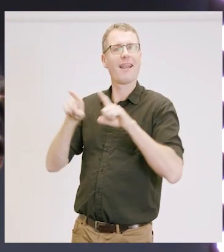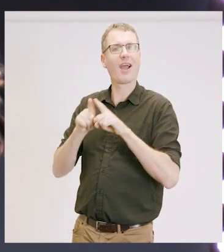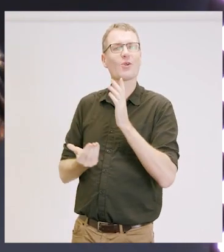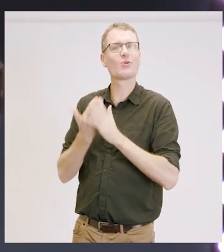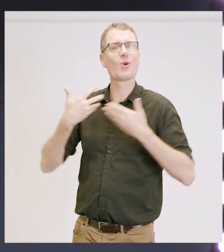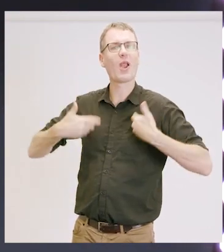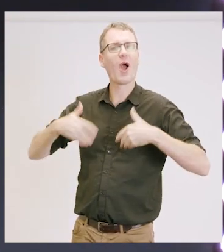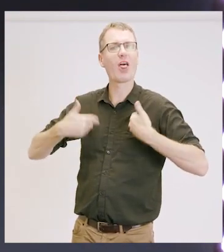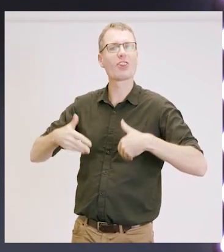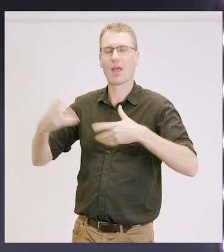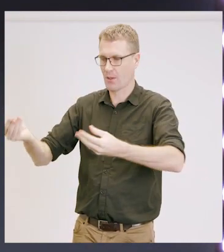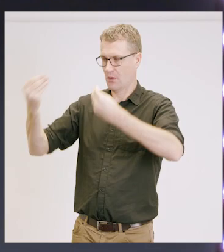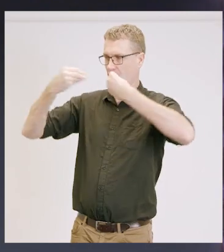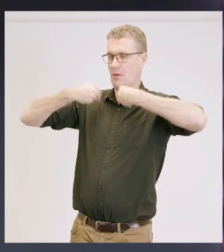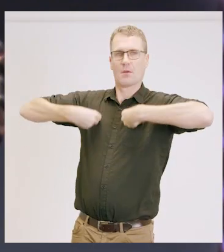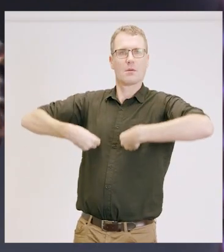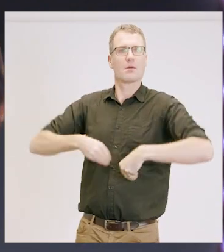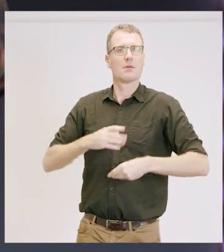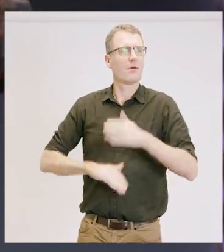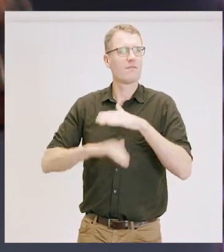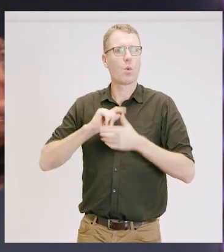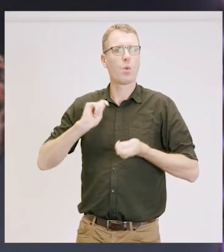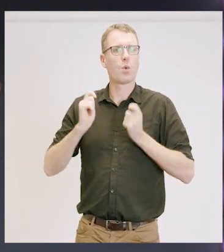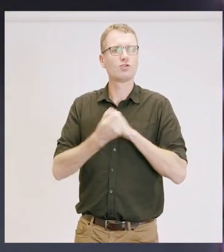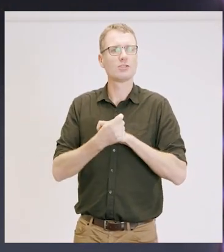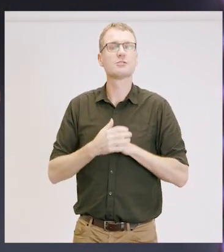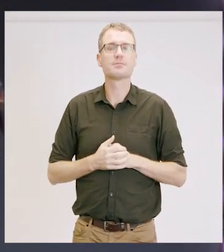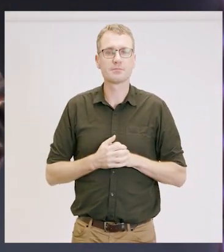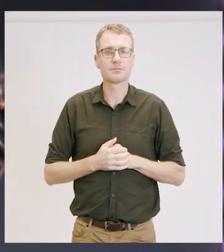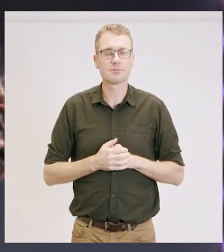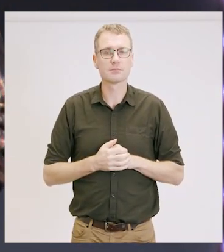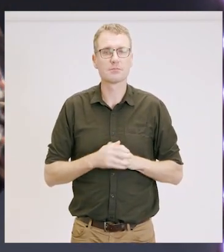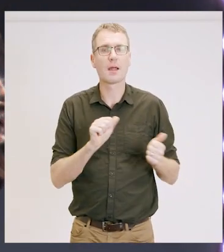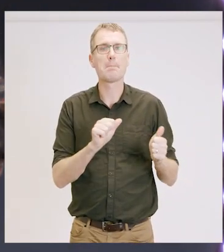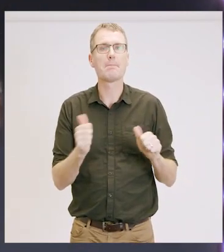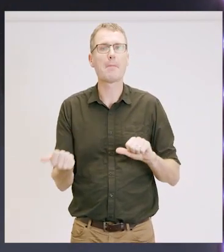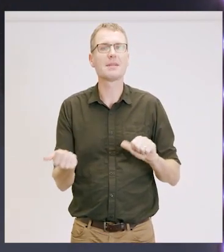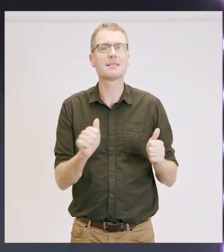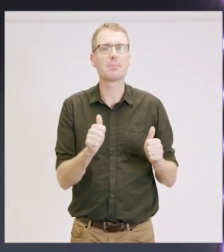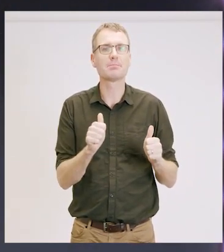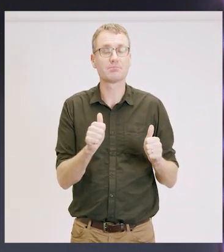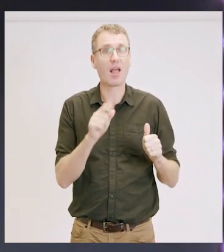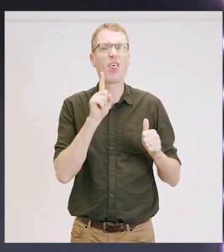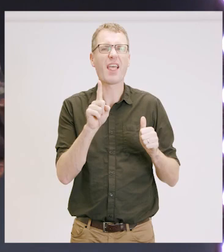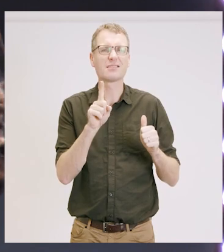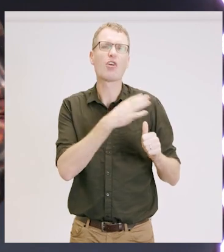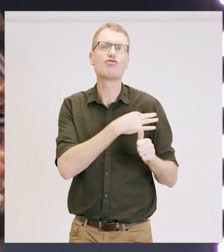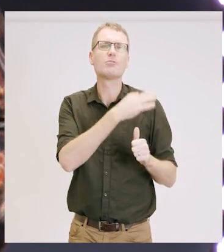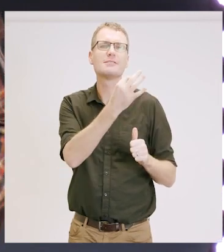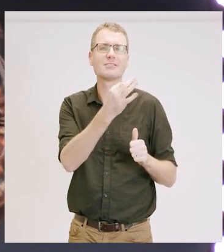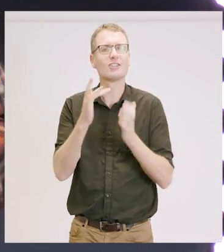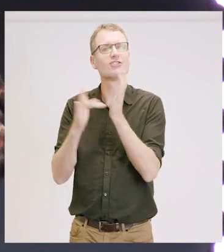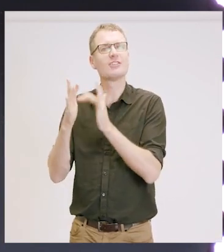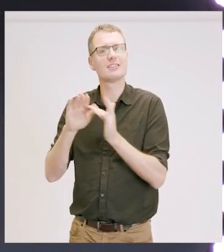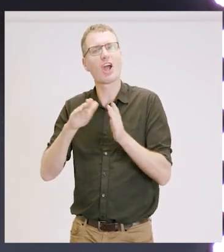Christ, like putting on new clothes. So we've become completely changed. Baptism is also the representation